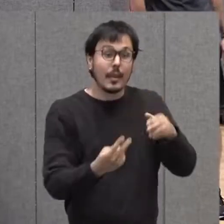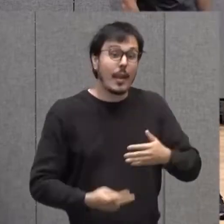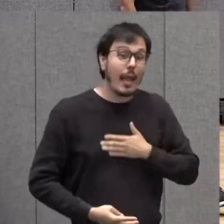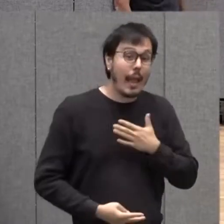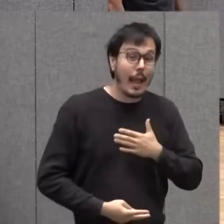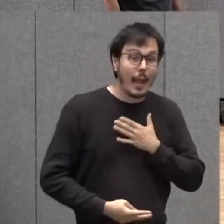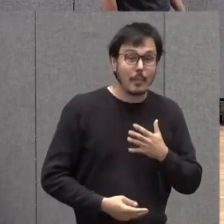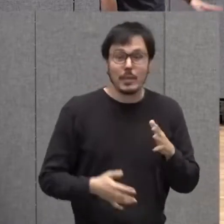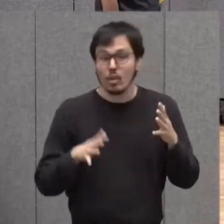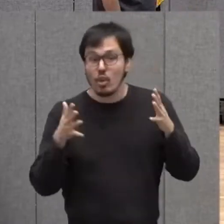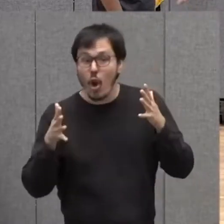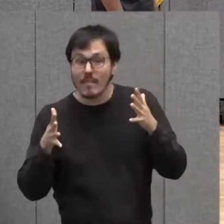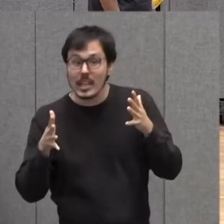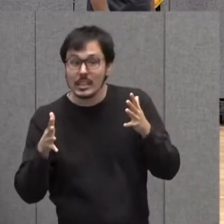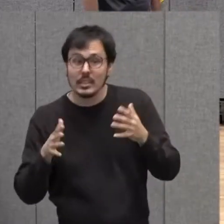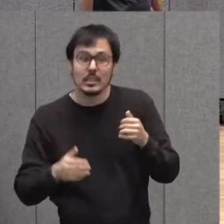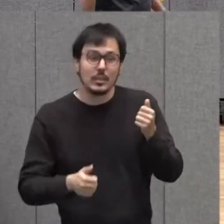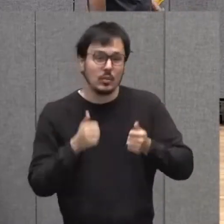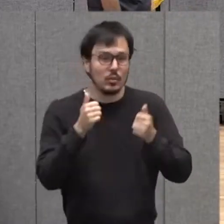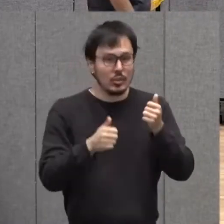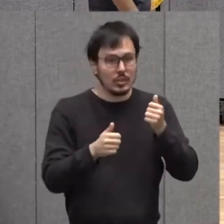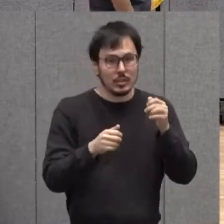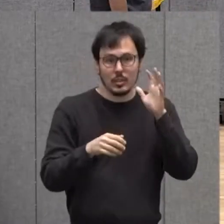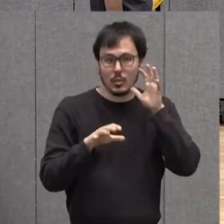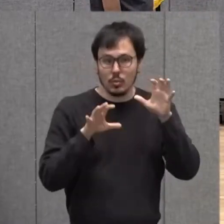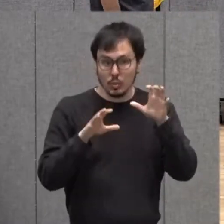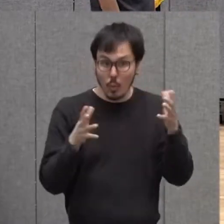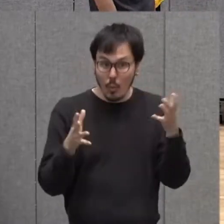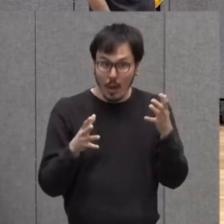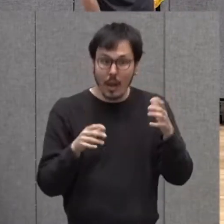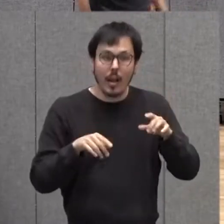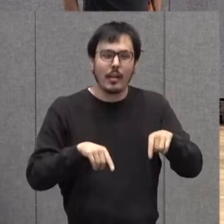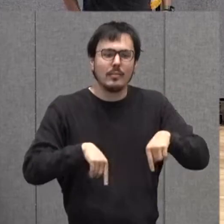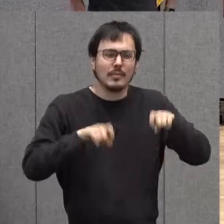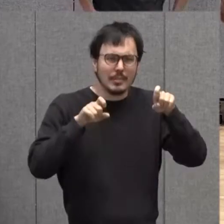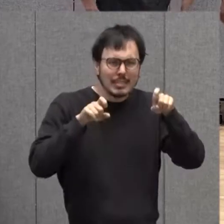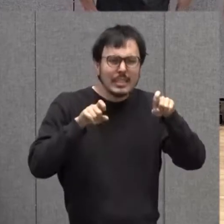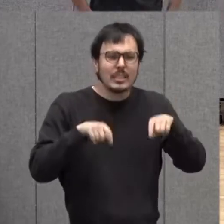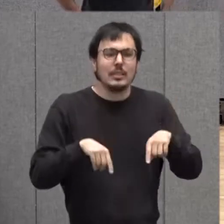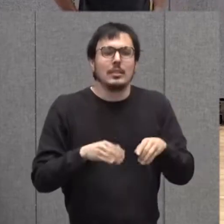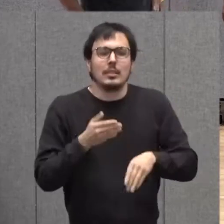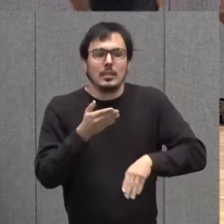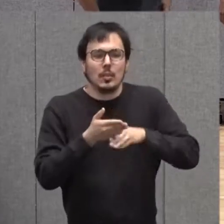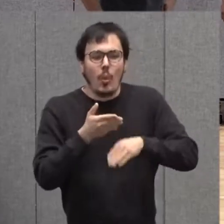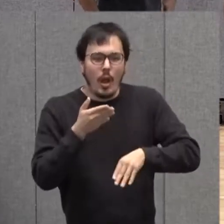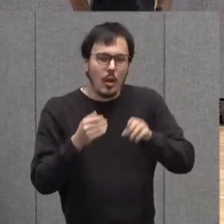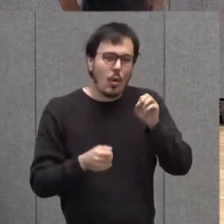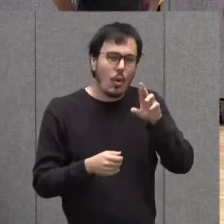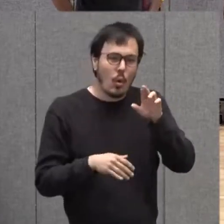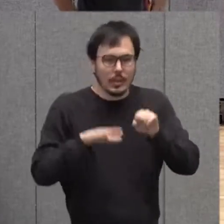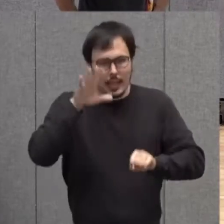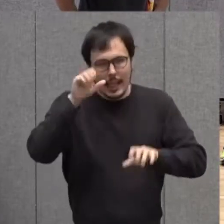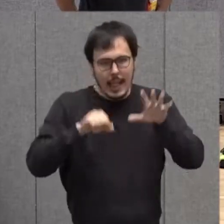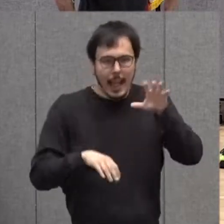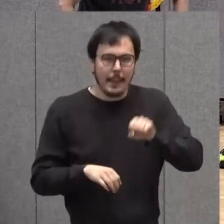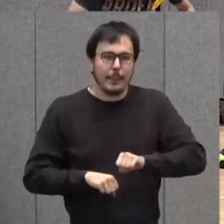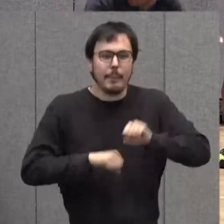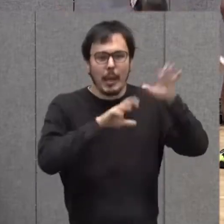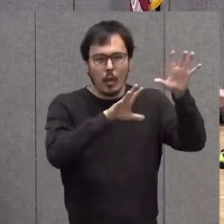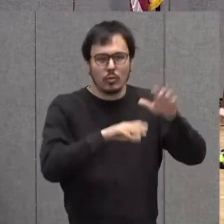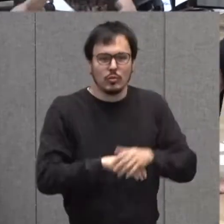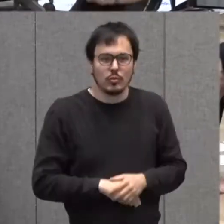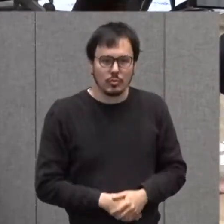mountain climbers. Y nosotros, and we're going to do what? Ninja squats. Okay. ¿Listos? Y